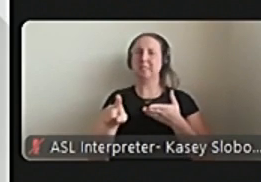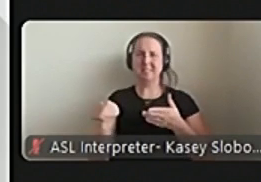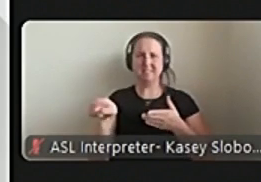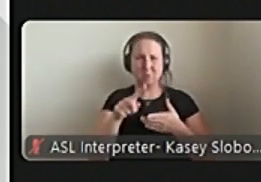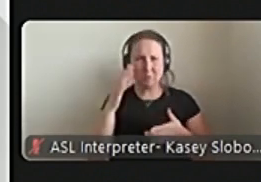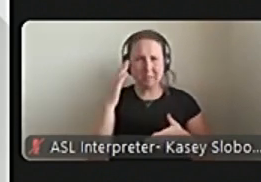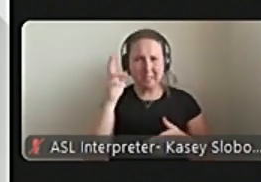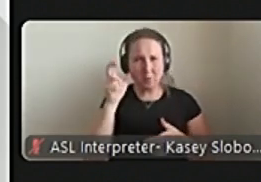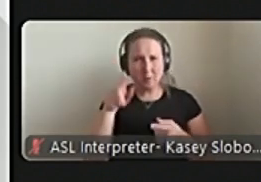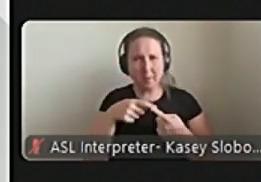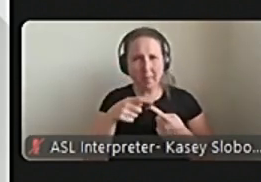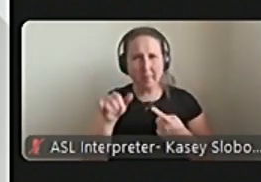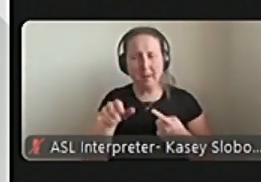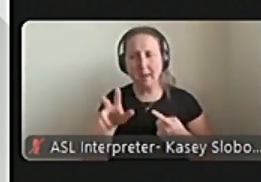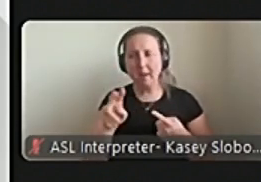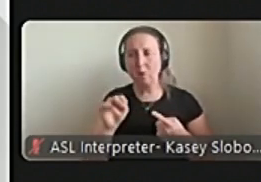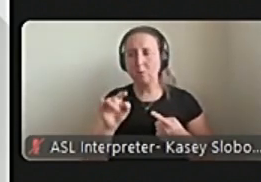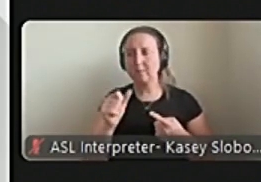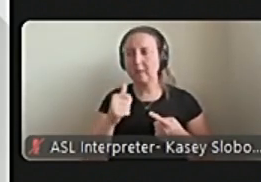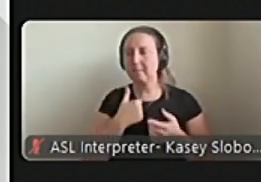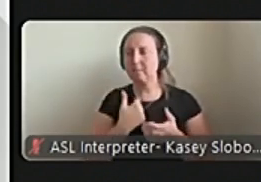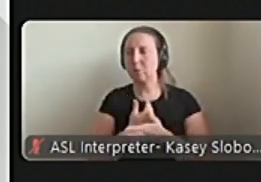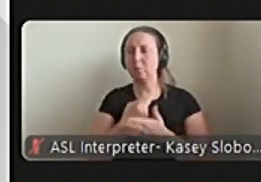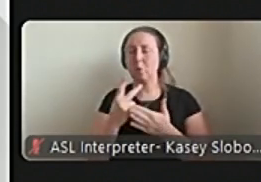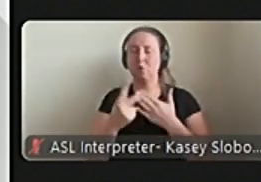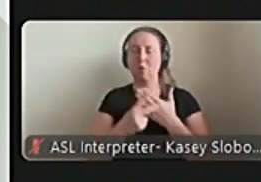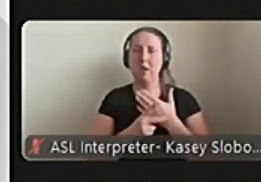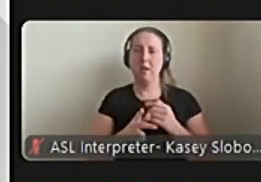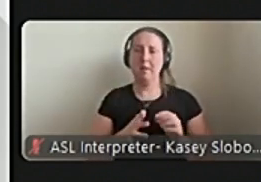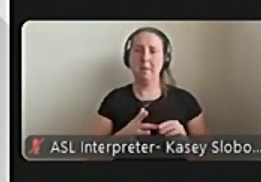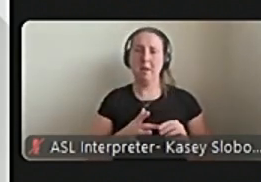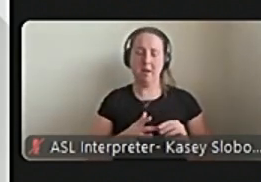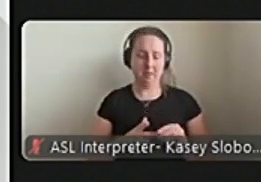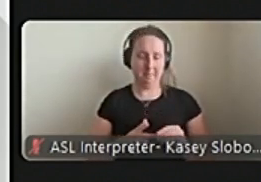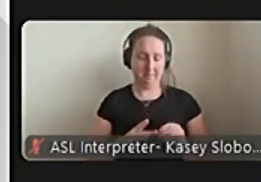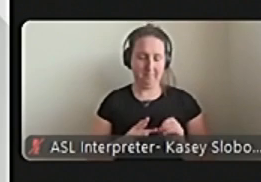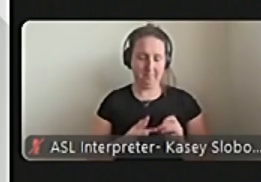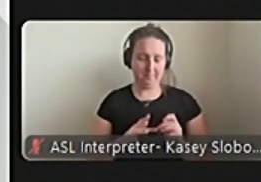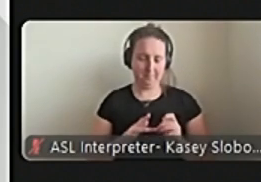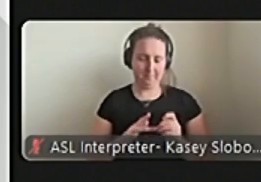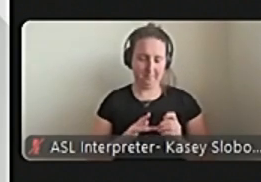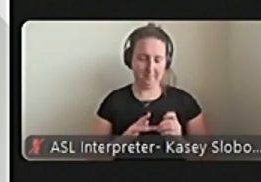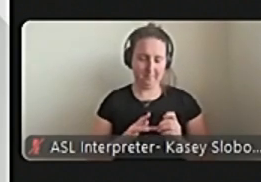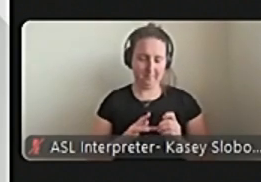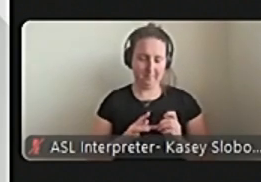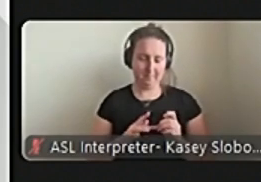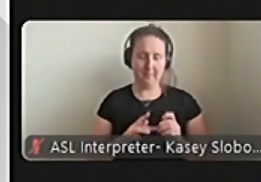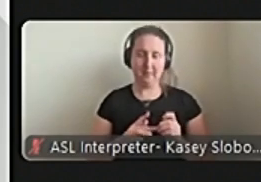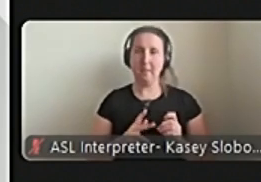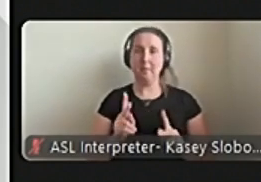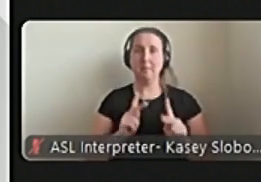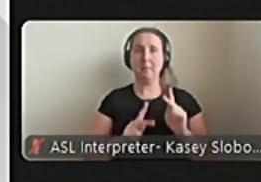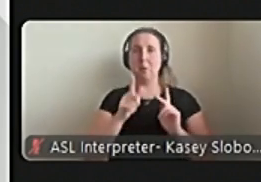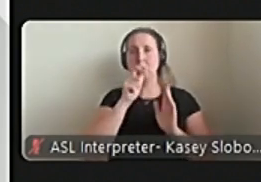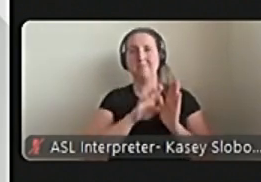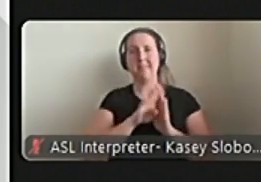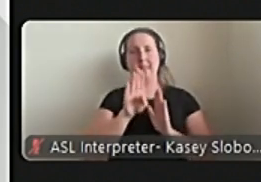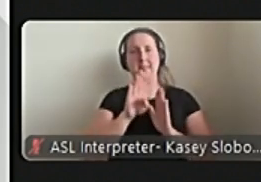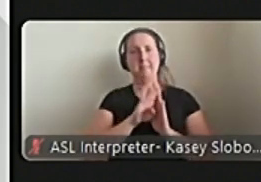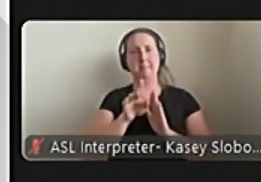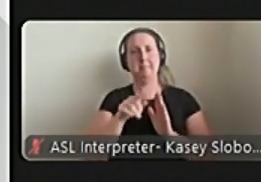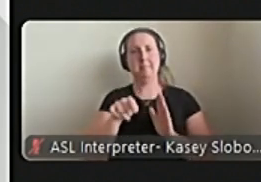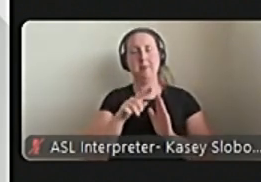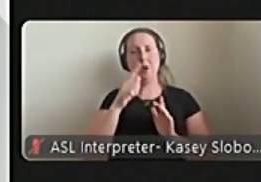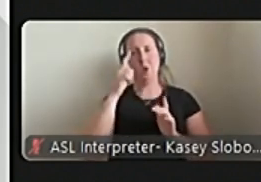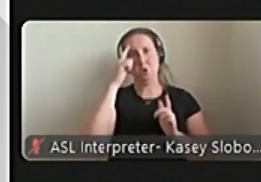program in the penal system for people that have developed Alzheimer's and those kind of issues, but